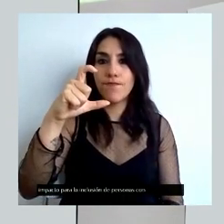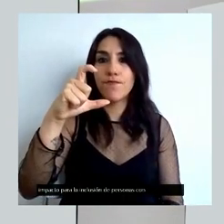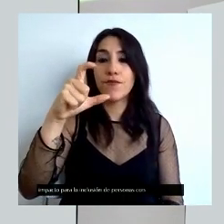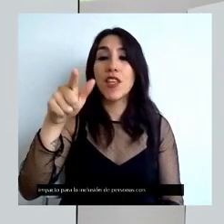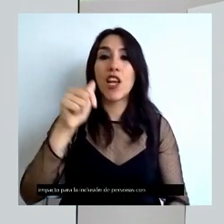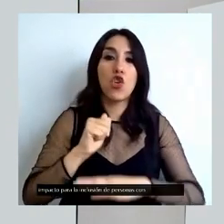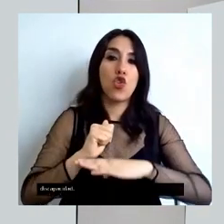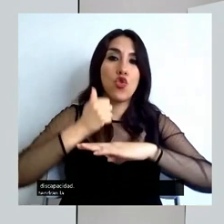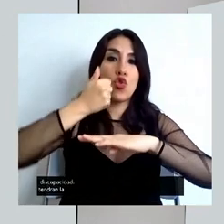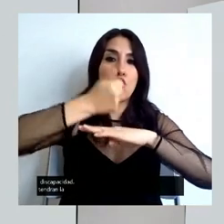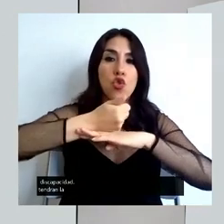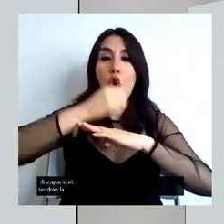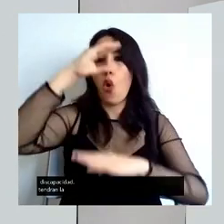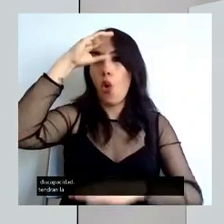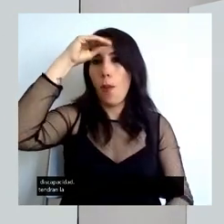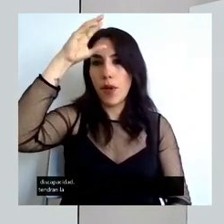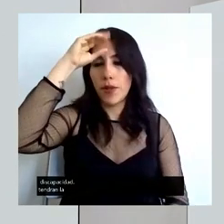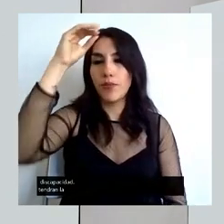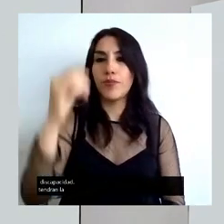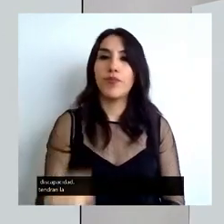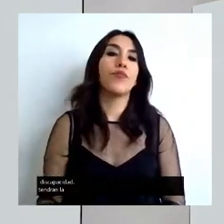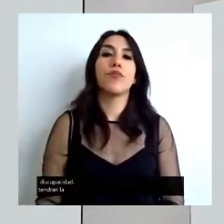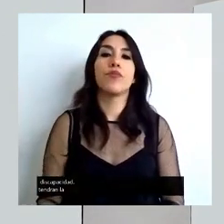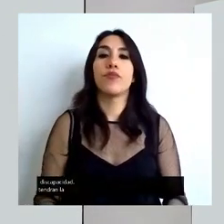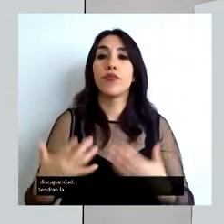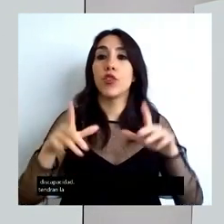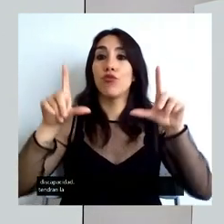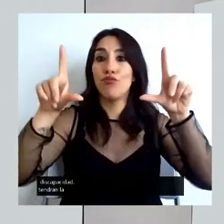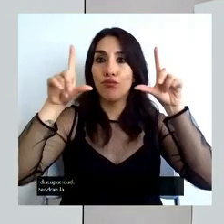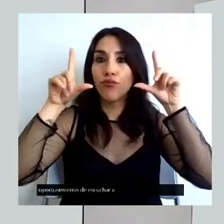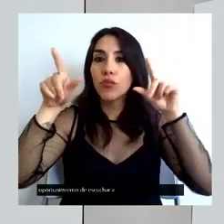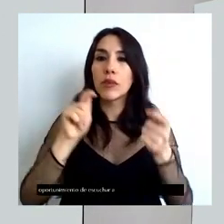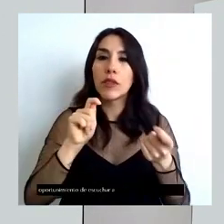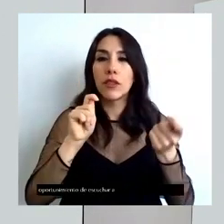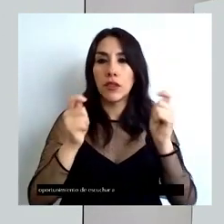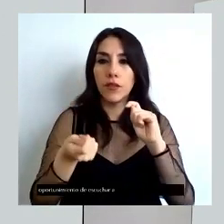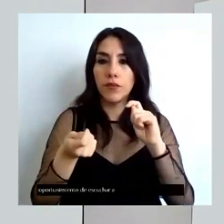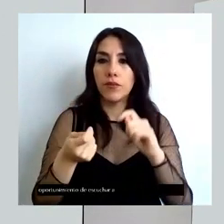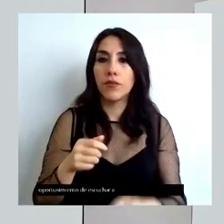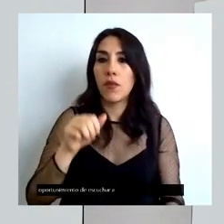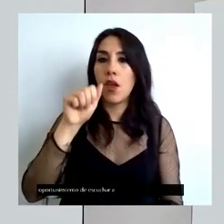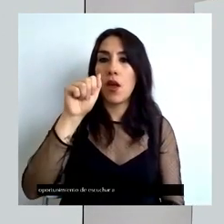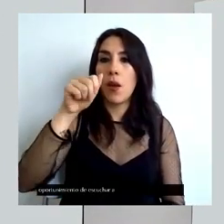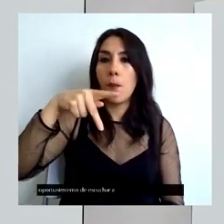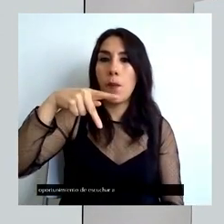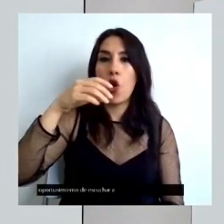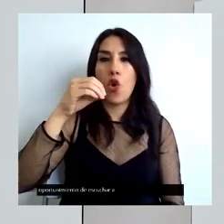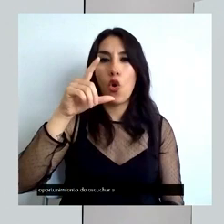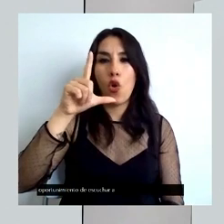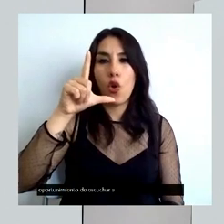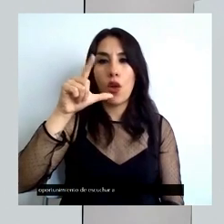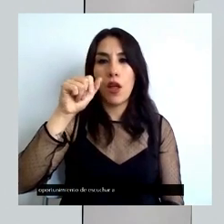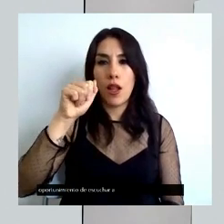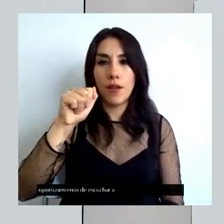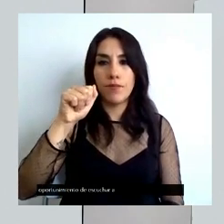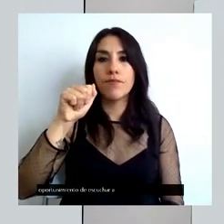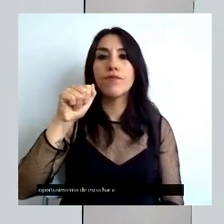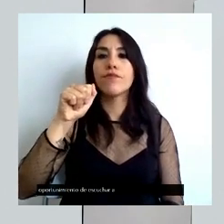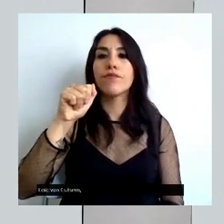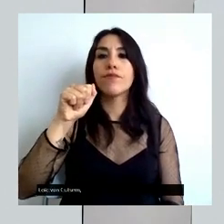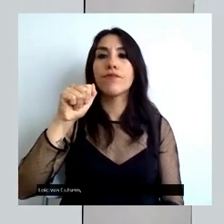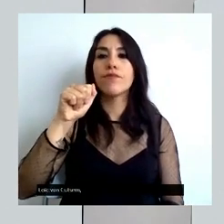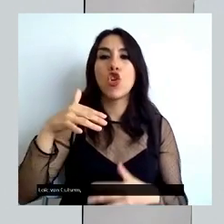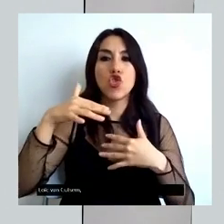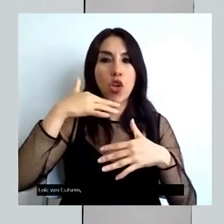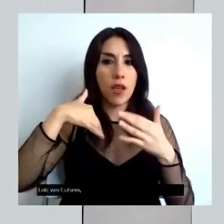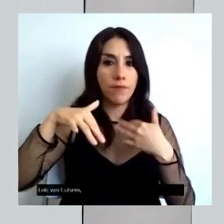Impact Transfer Program of Ashoka, the world's largest social entrepreneurship network. He's a